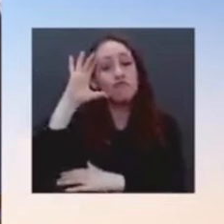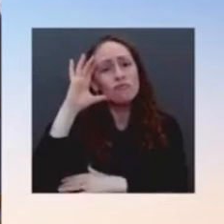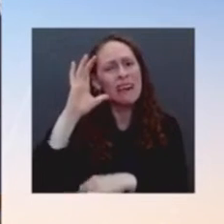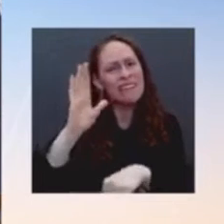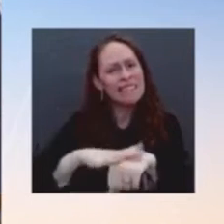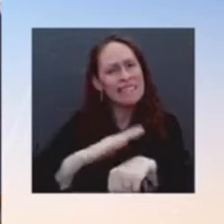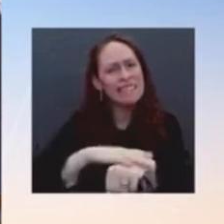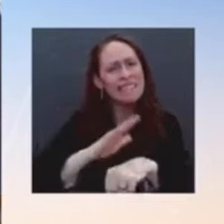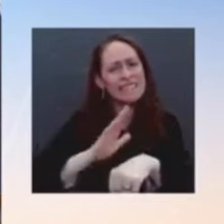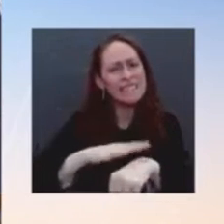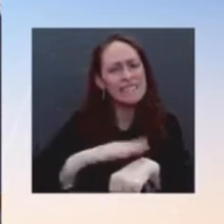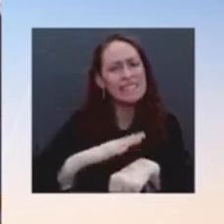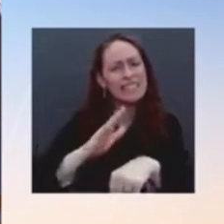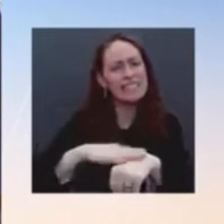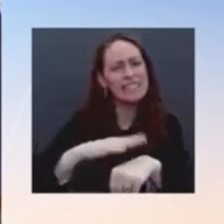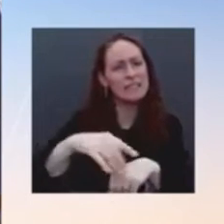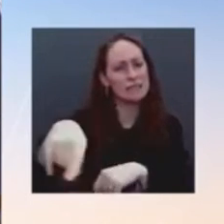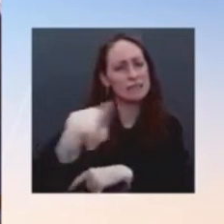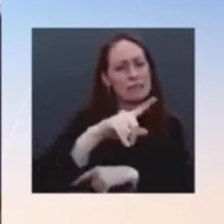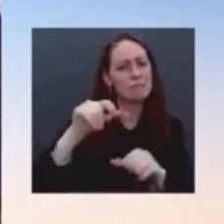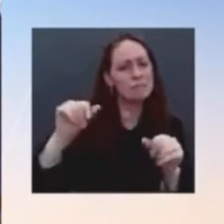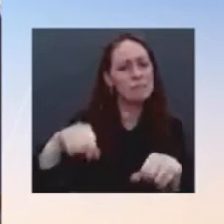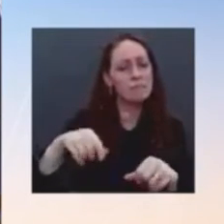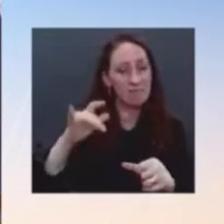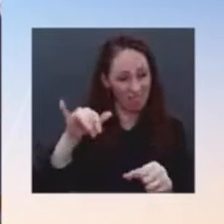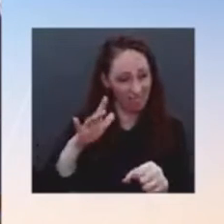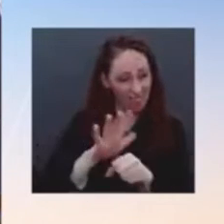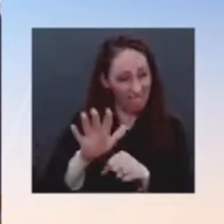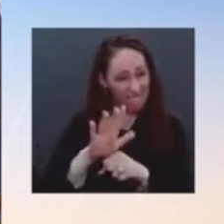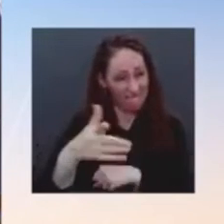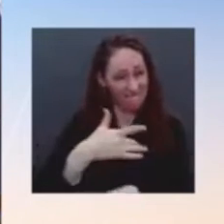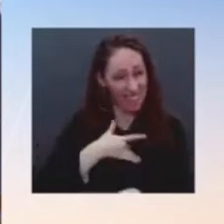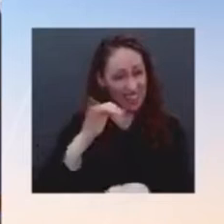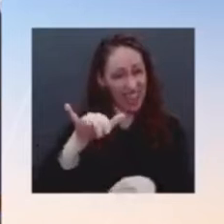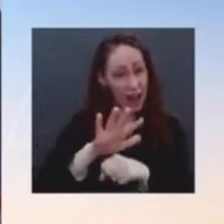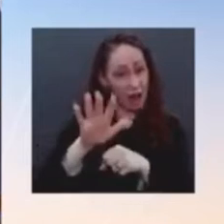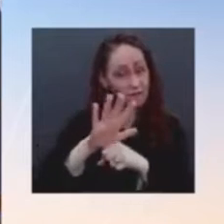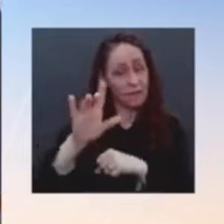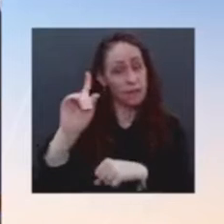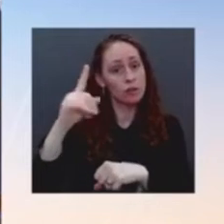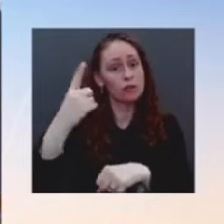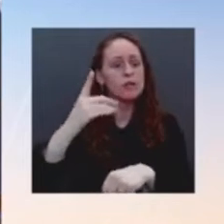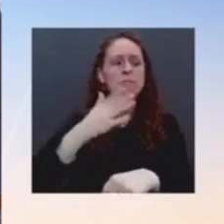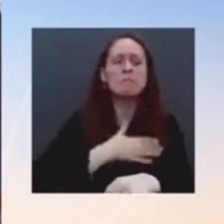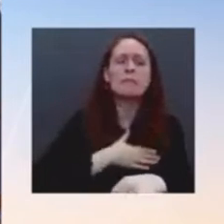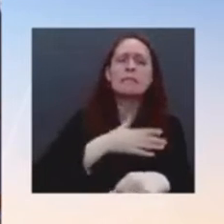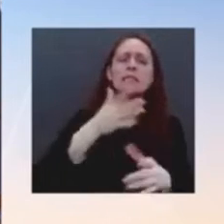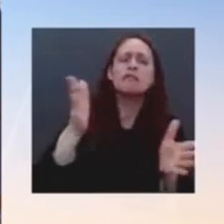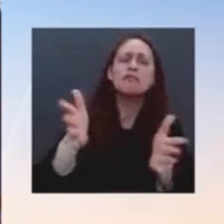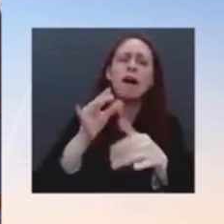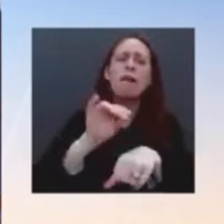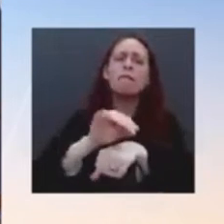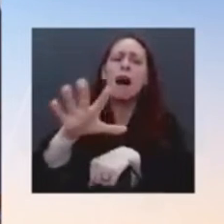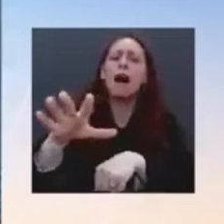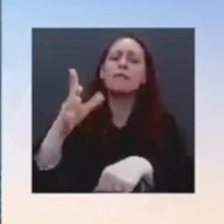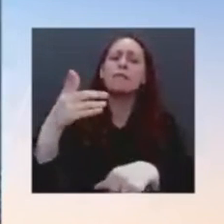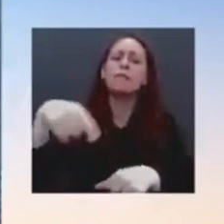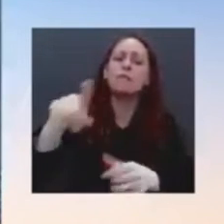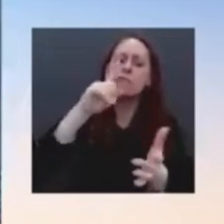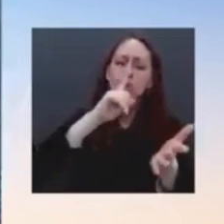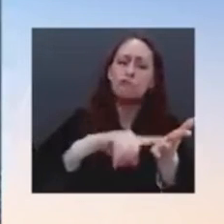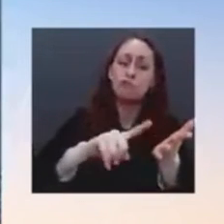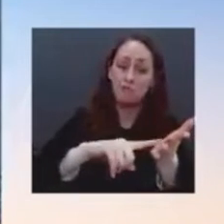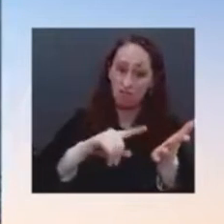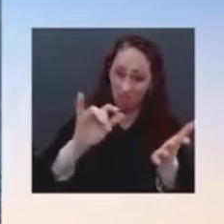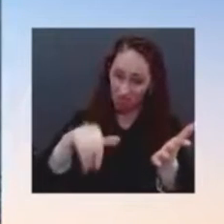to say, hey, go do your own, check this out, there's more research you can look at, scientific research regarding COVID? Sure. Well, last